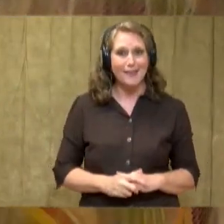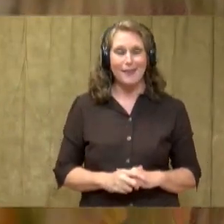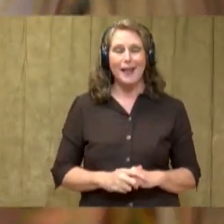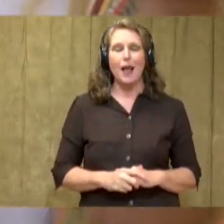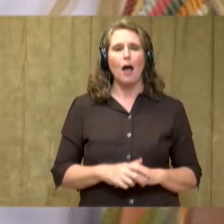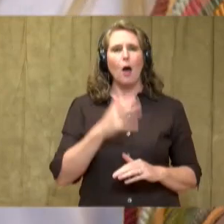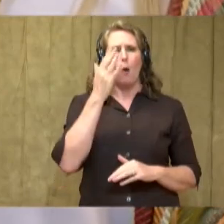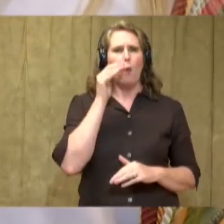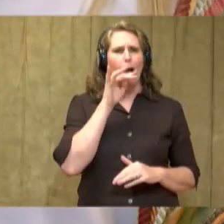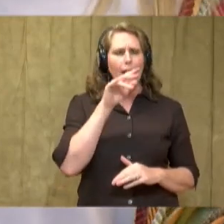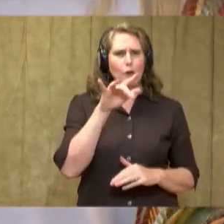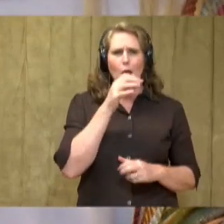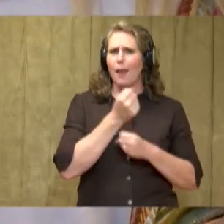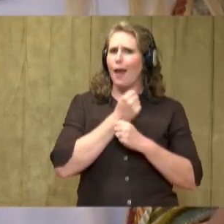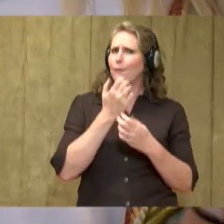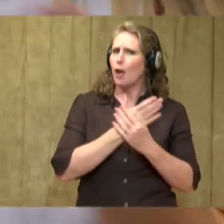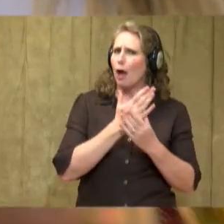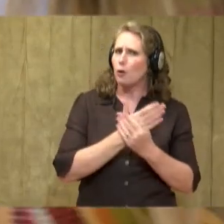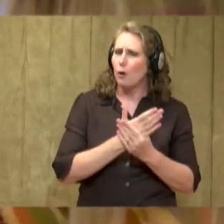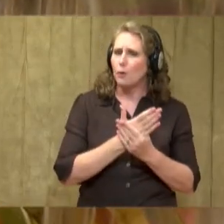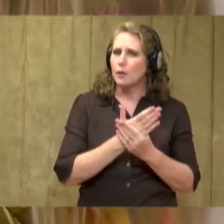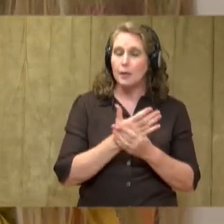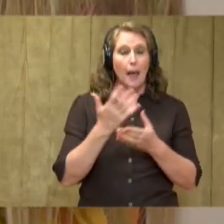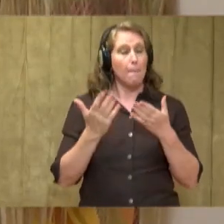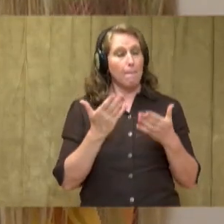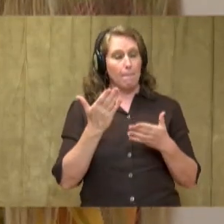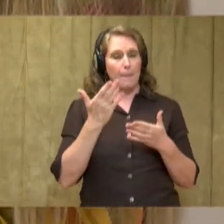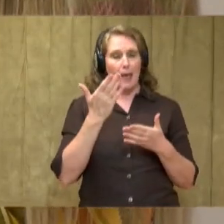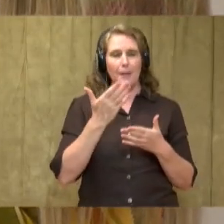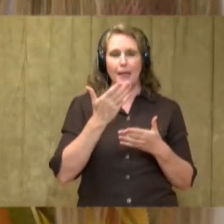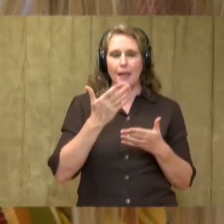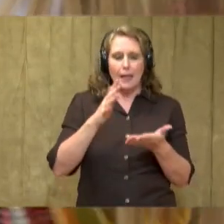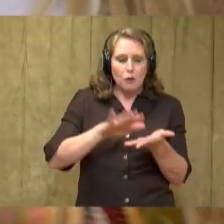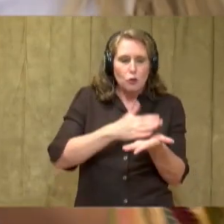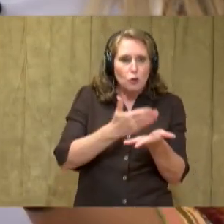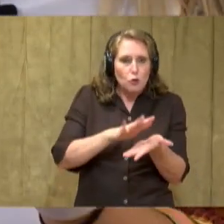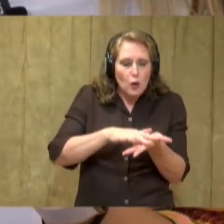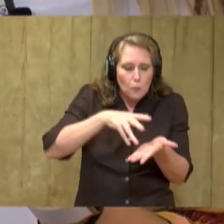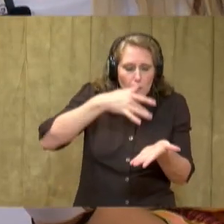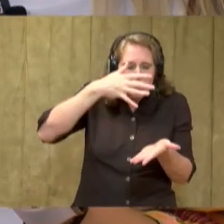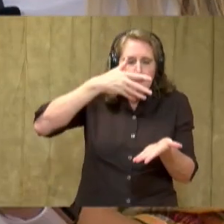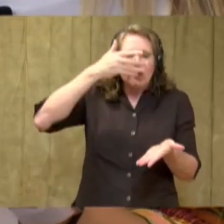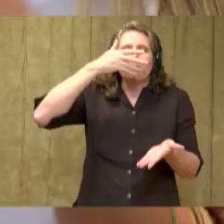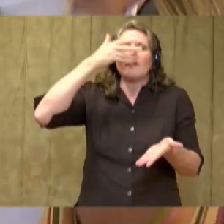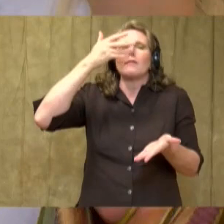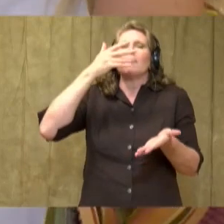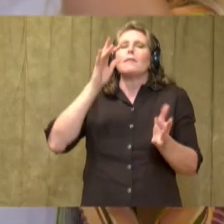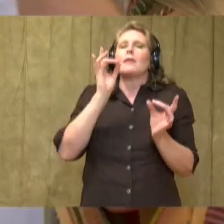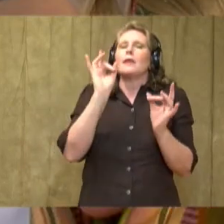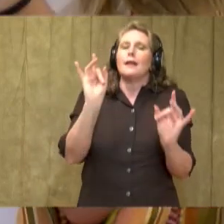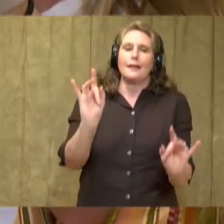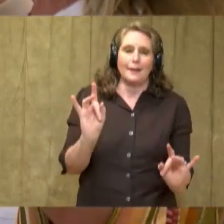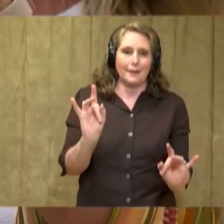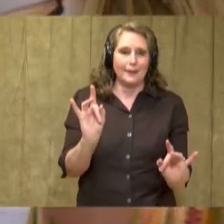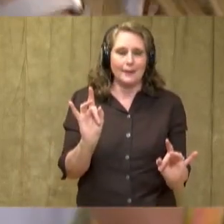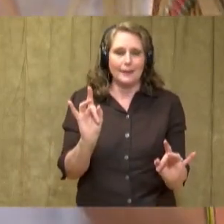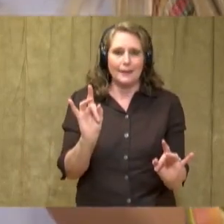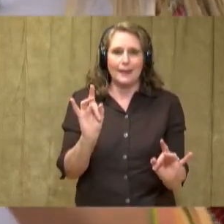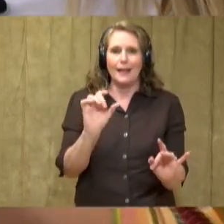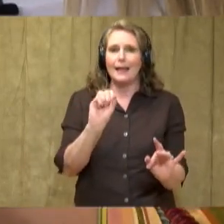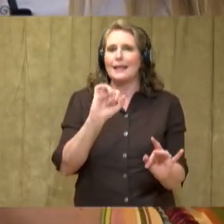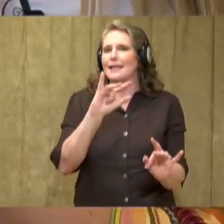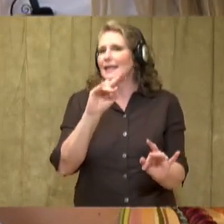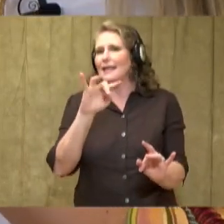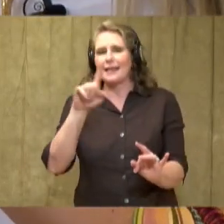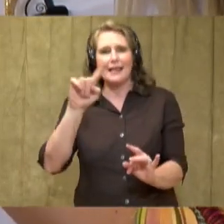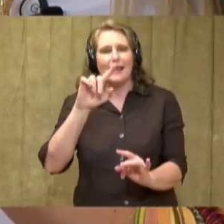Why do dragons love tacos? Maybe it's the smell from the sizzling pan. Sizzling,